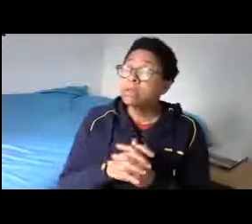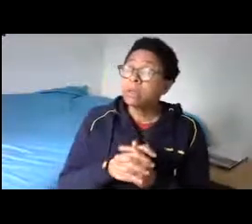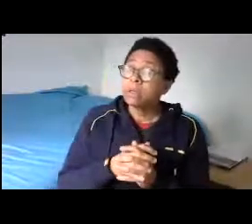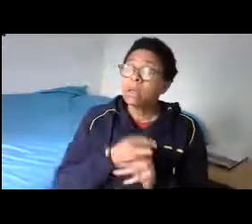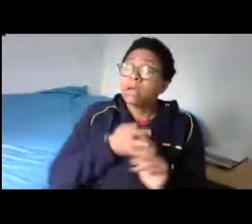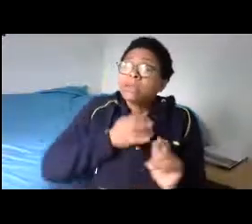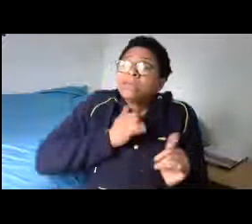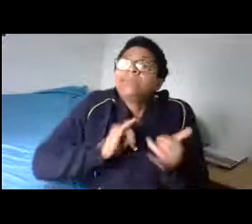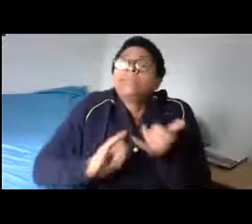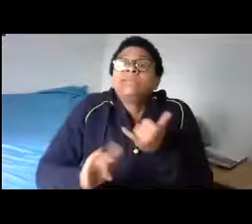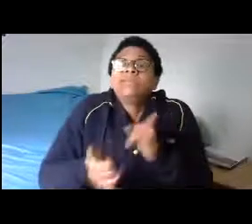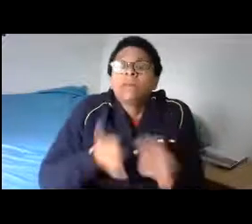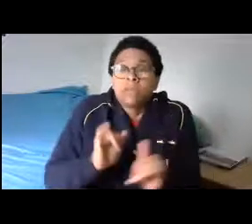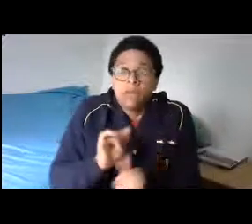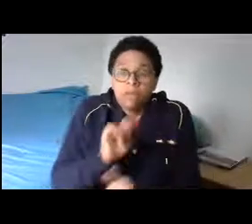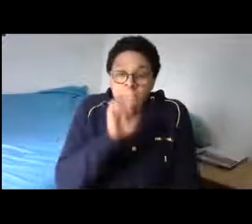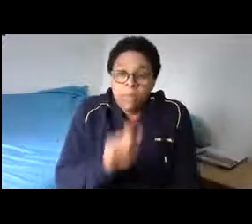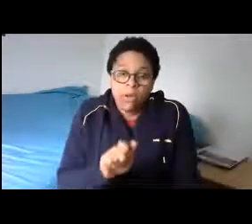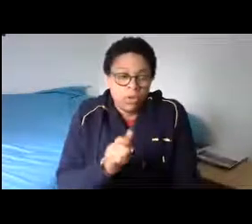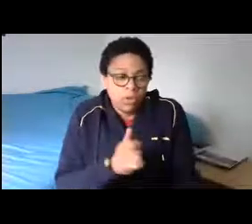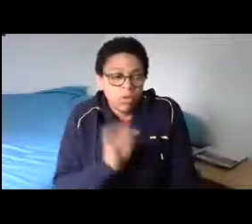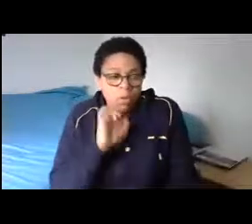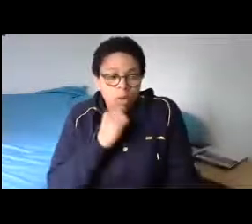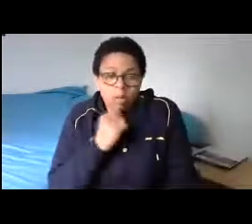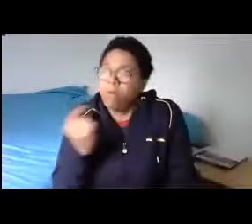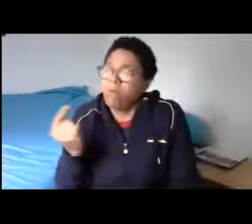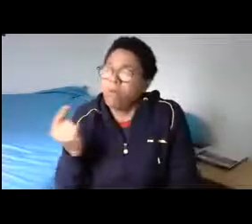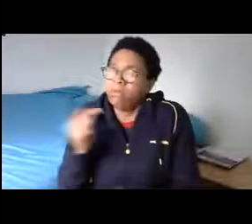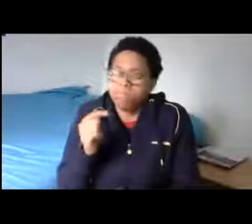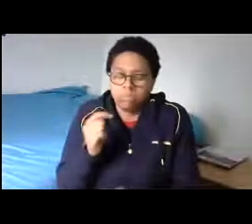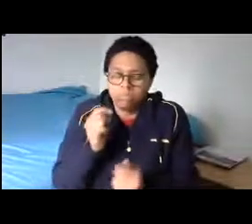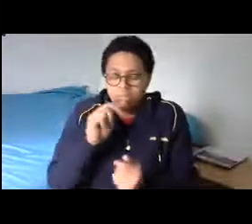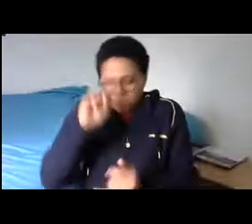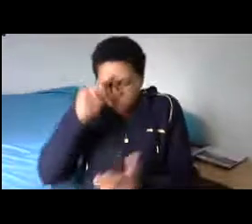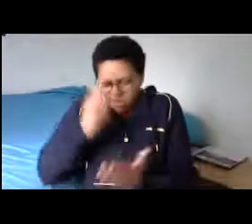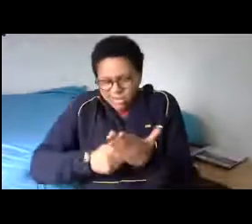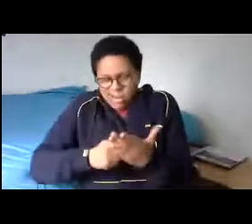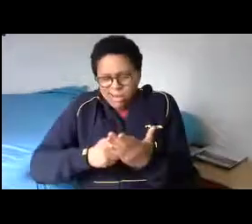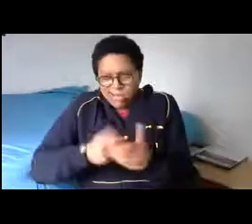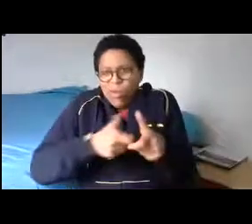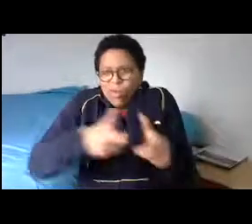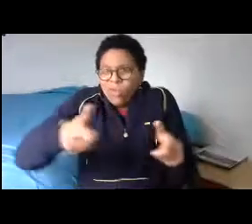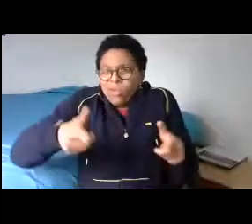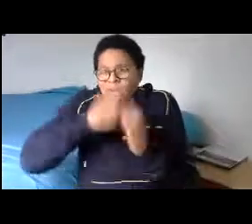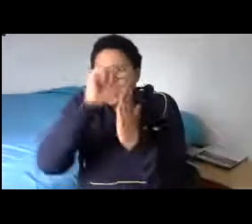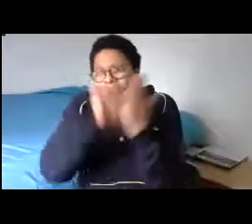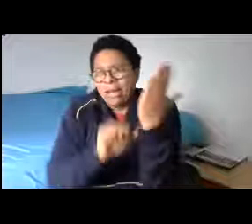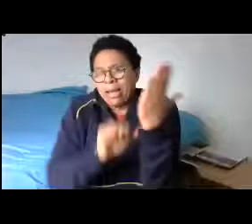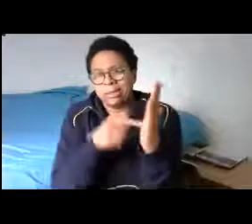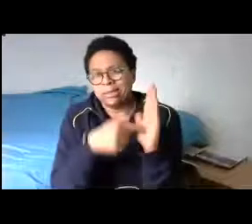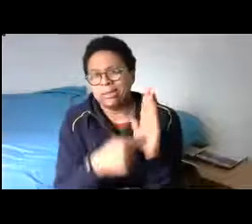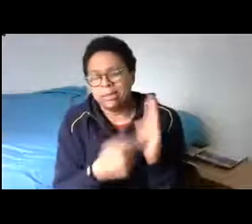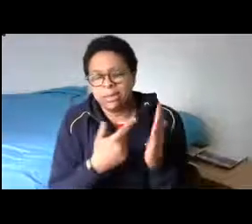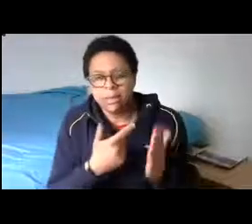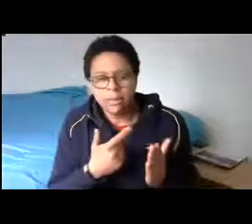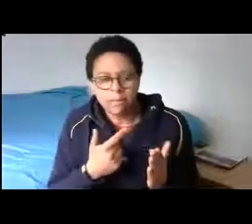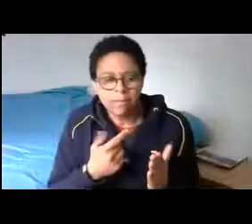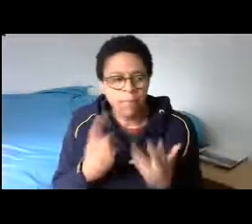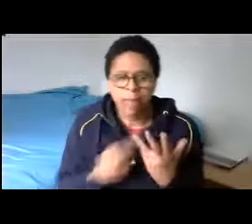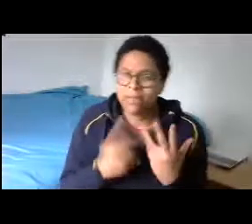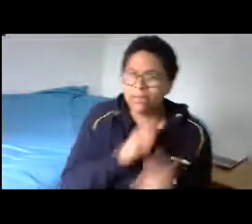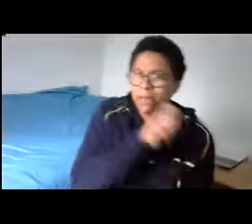with a purpose to cut person's package, and people bring the others who could kind